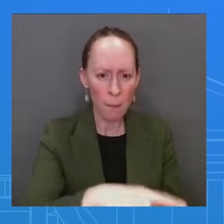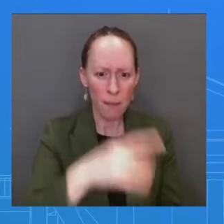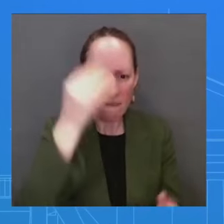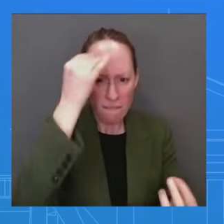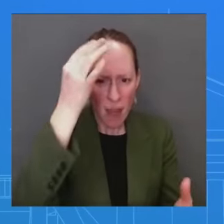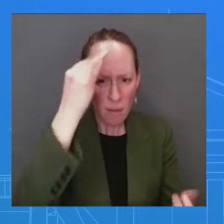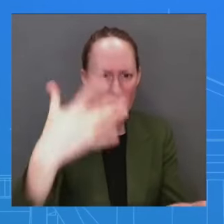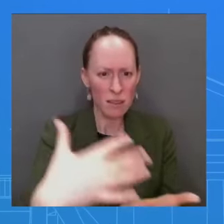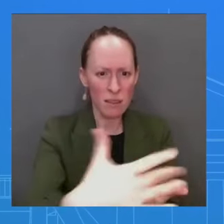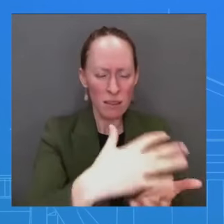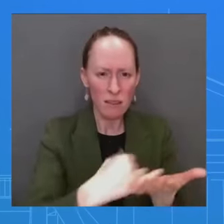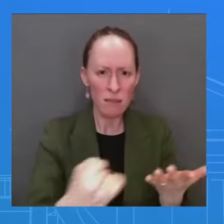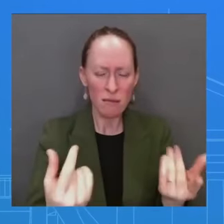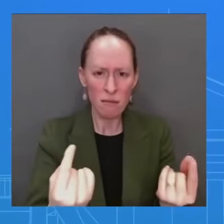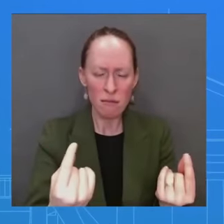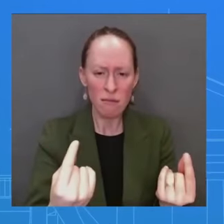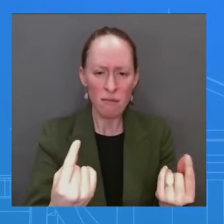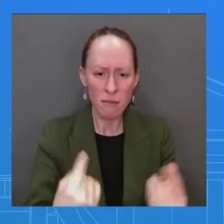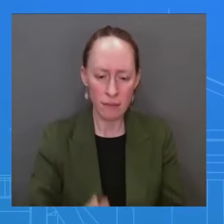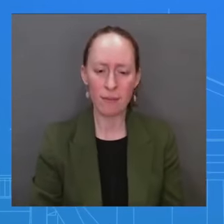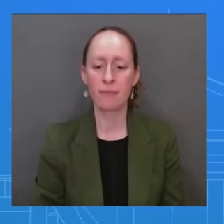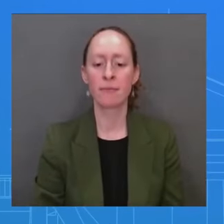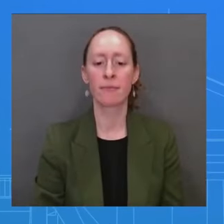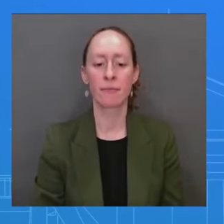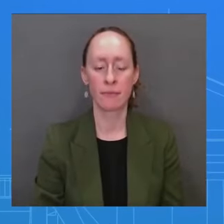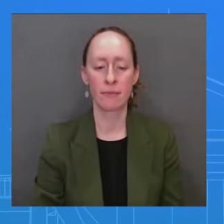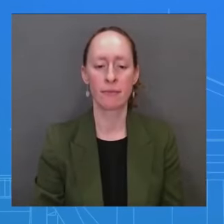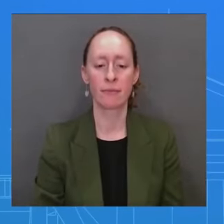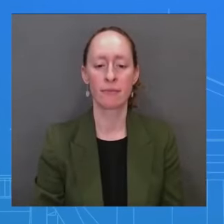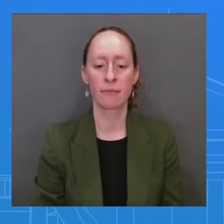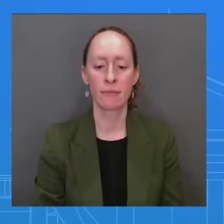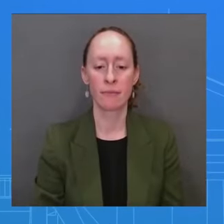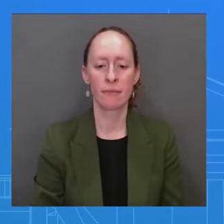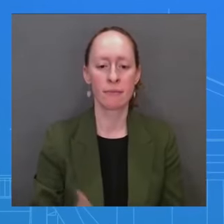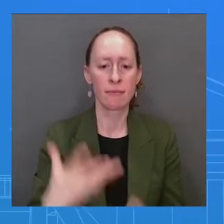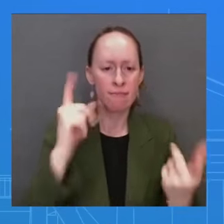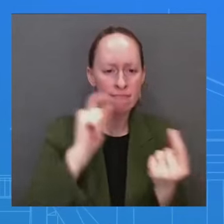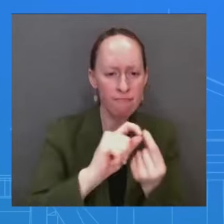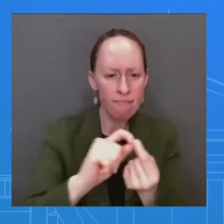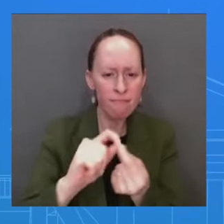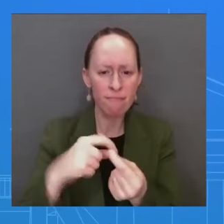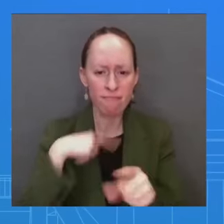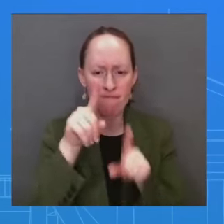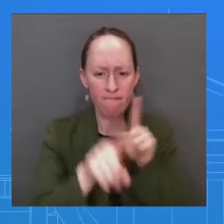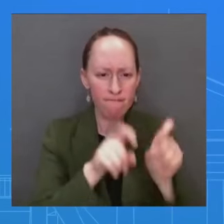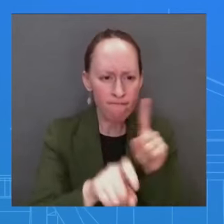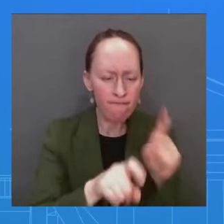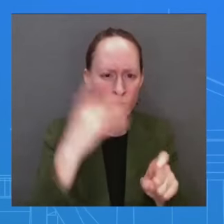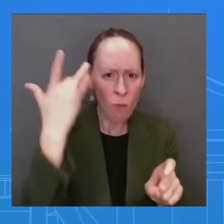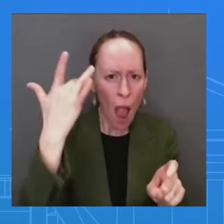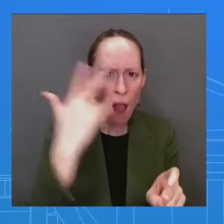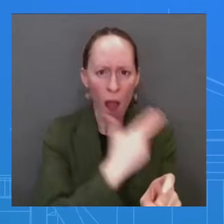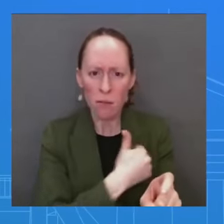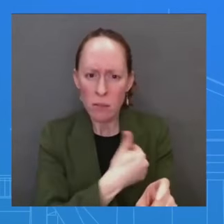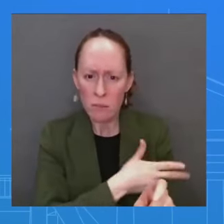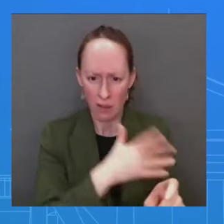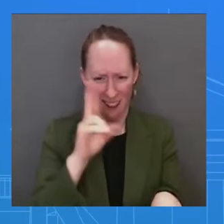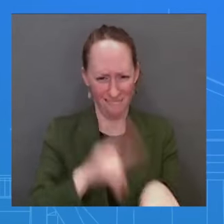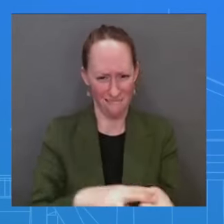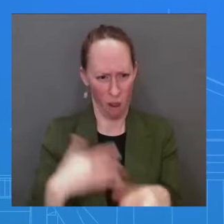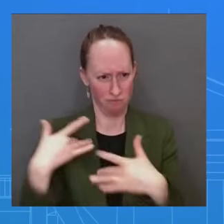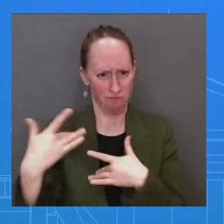and what drove him into the hospital. Of course we were curious about that. He's the Secretary of Defense, and he's a key member of the administration.